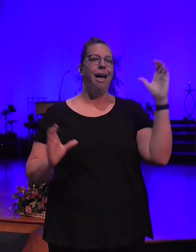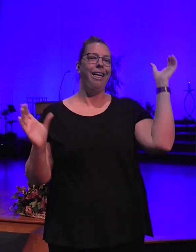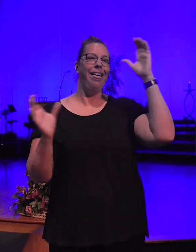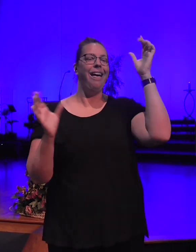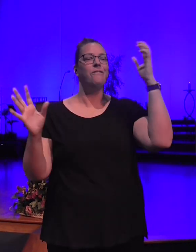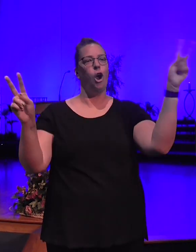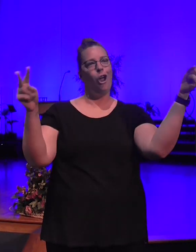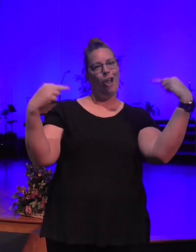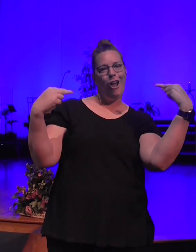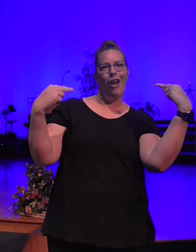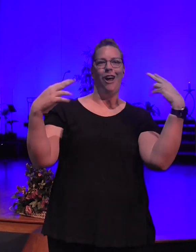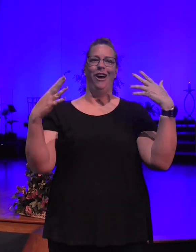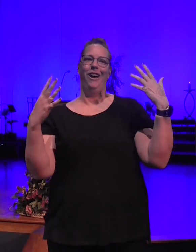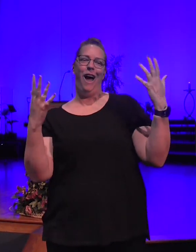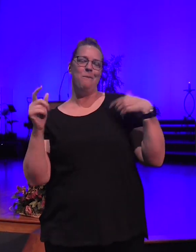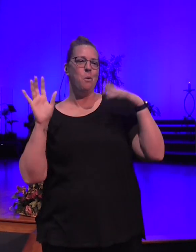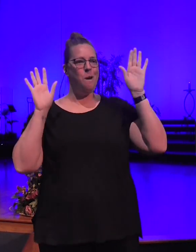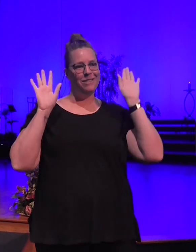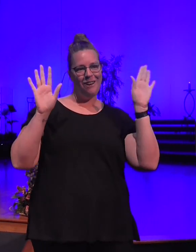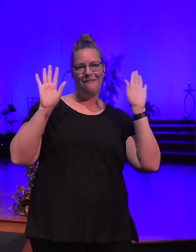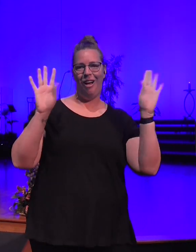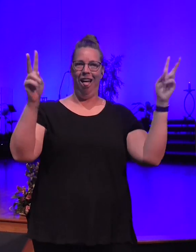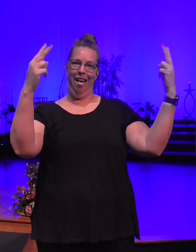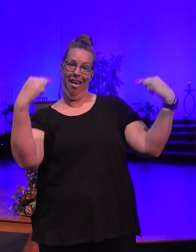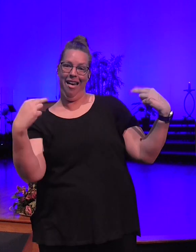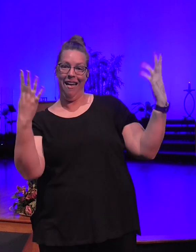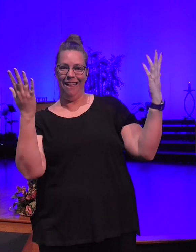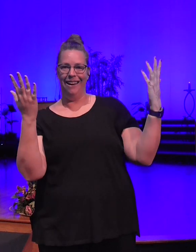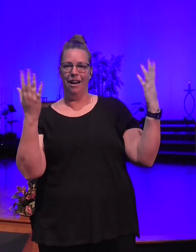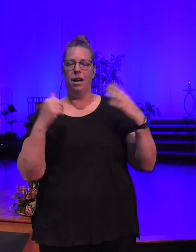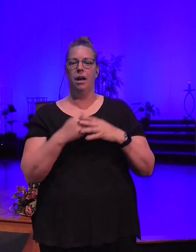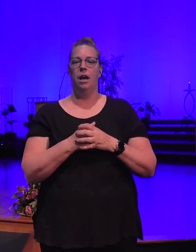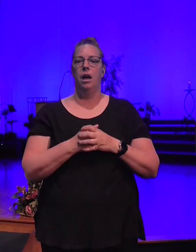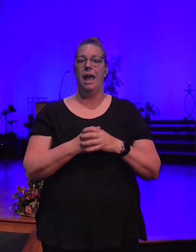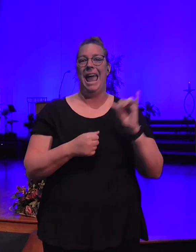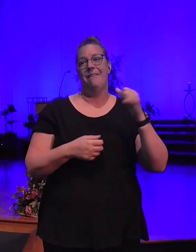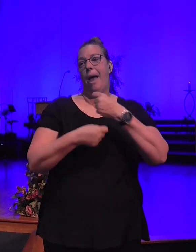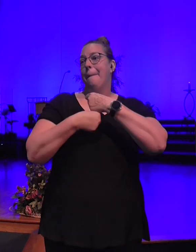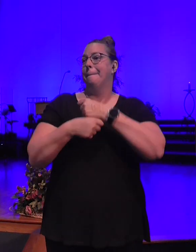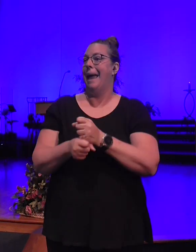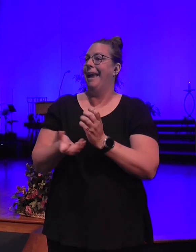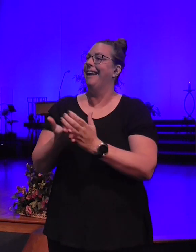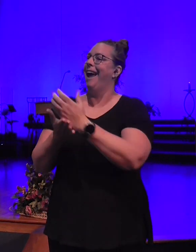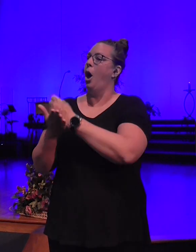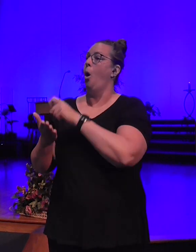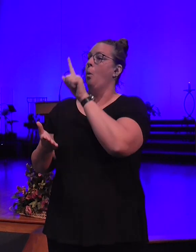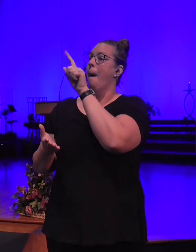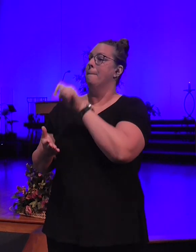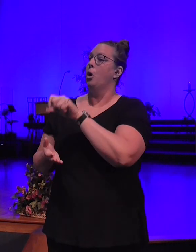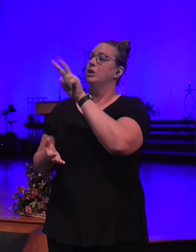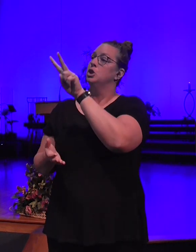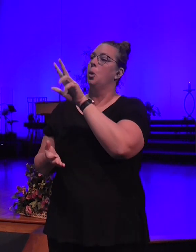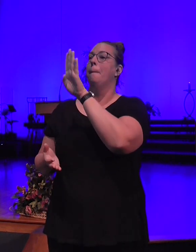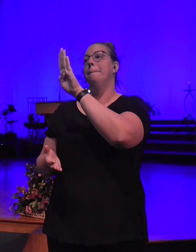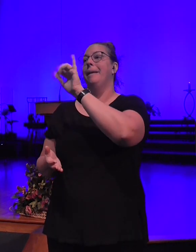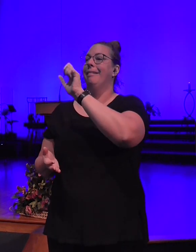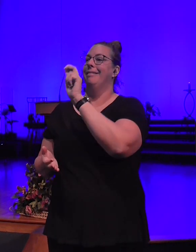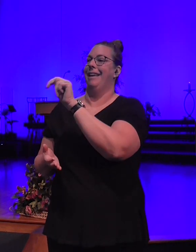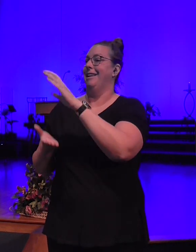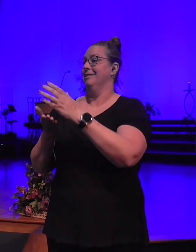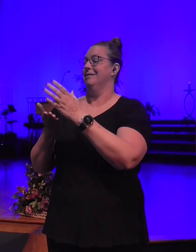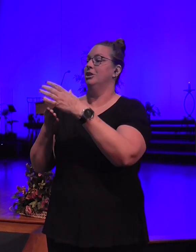about, look what I've done, look how wonderful I am. Just so happens if you make $1.2 billion, a lot of people know about you. But